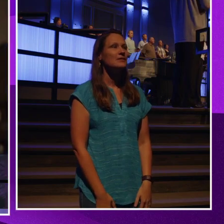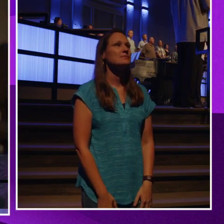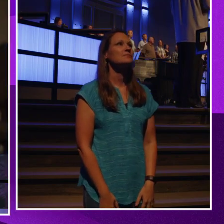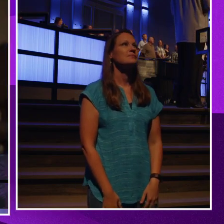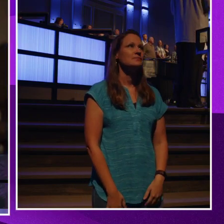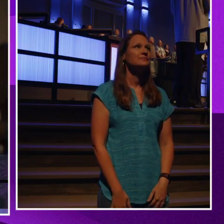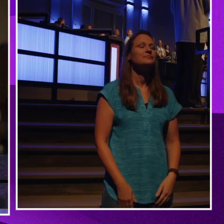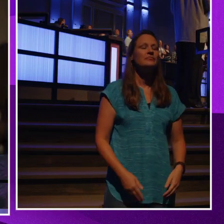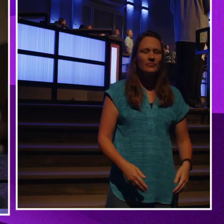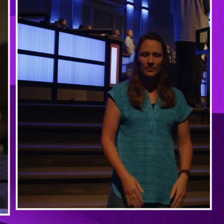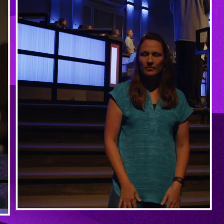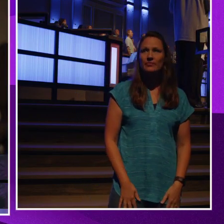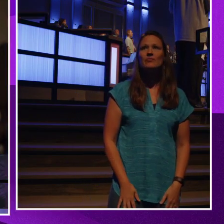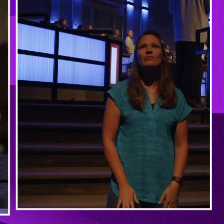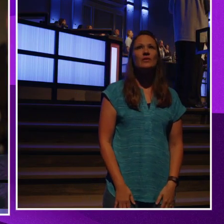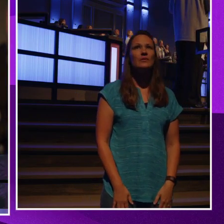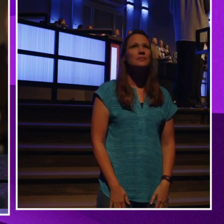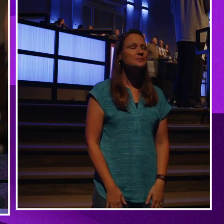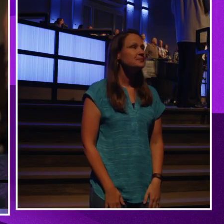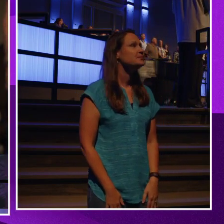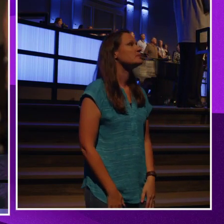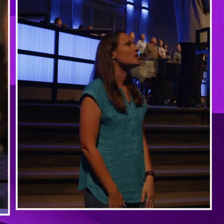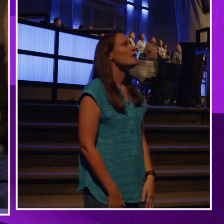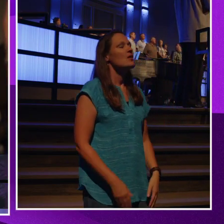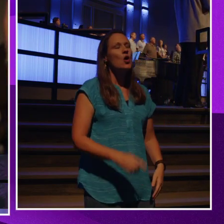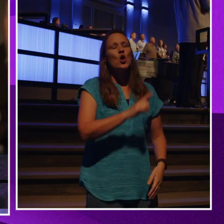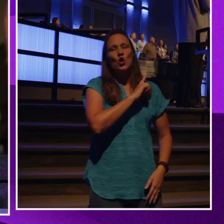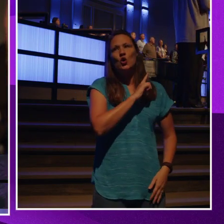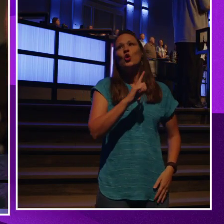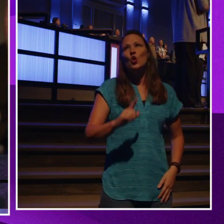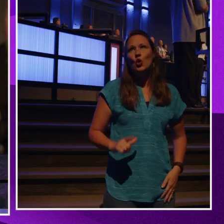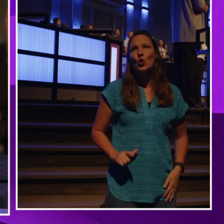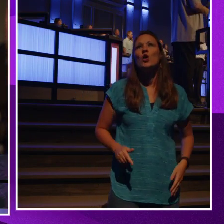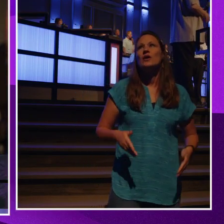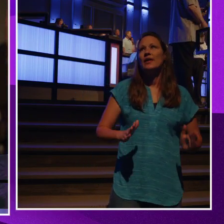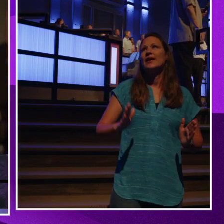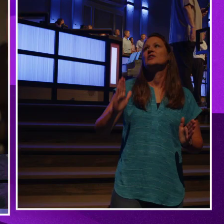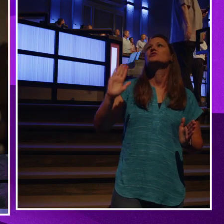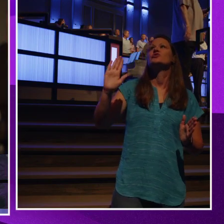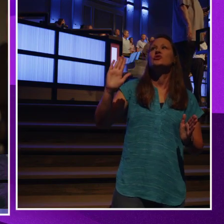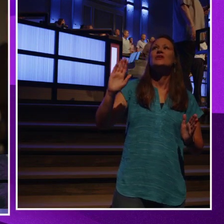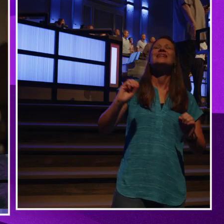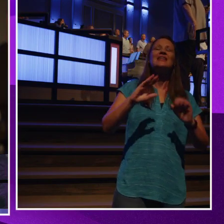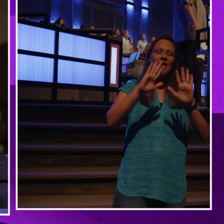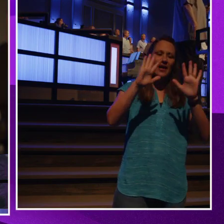May this be our prayer. Lord, would you let your light shine on us today?